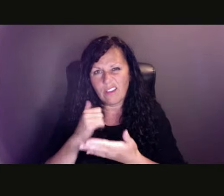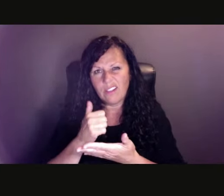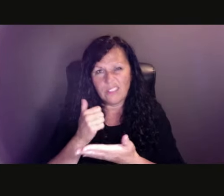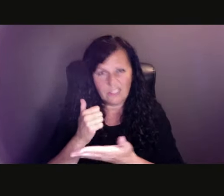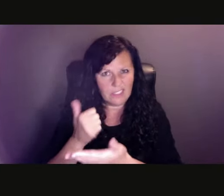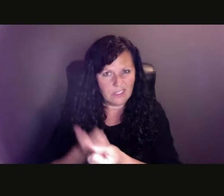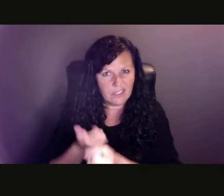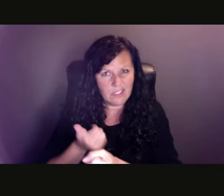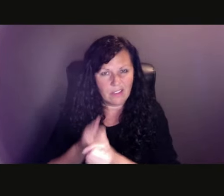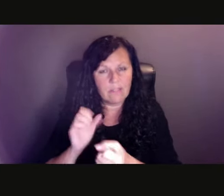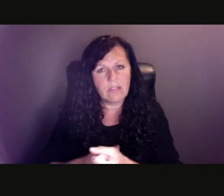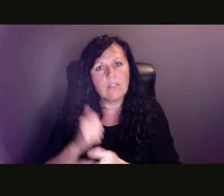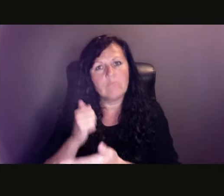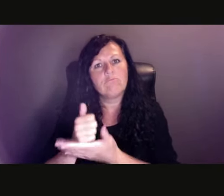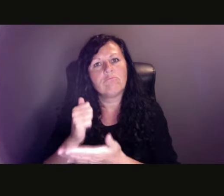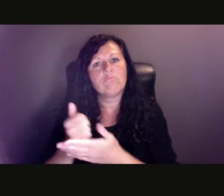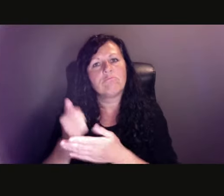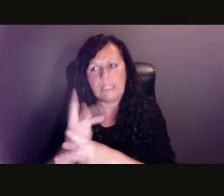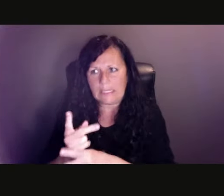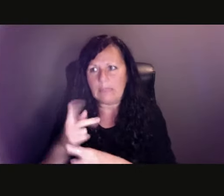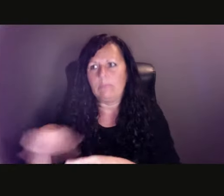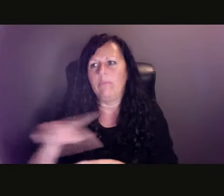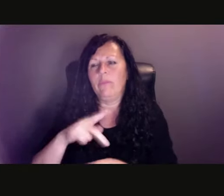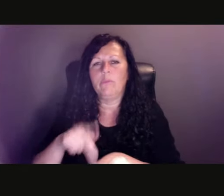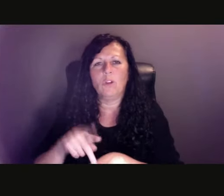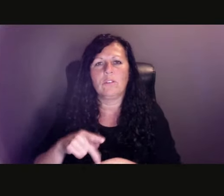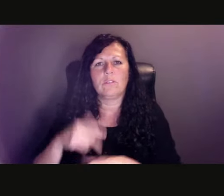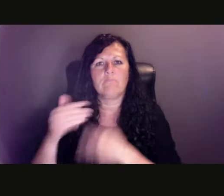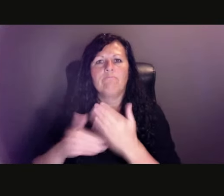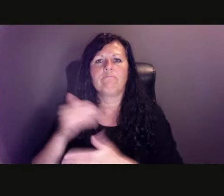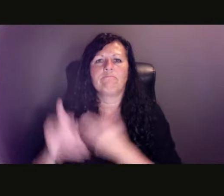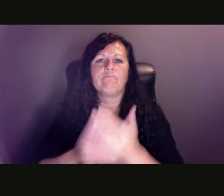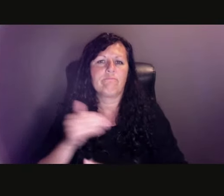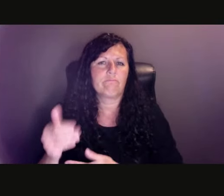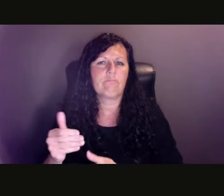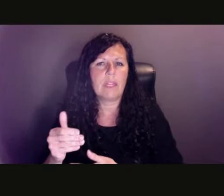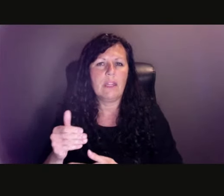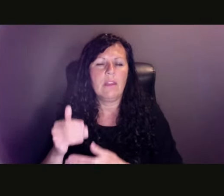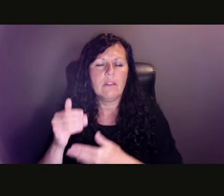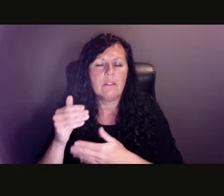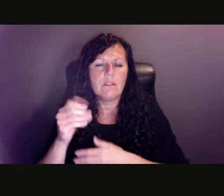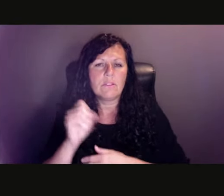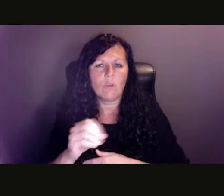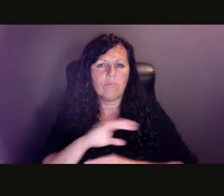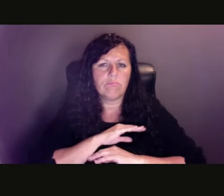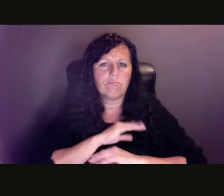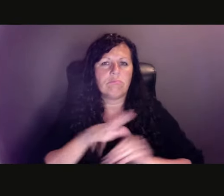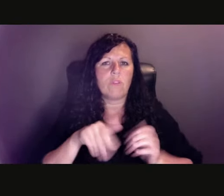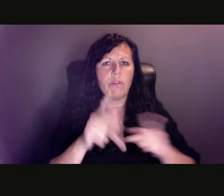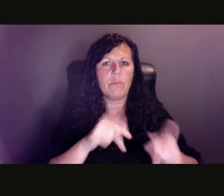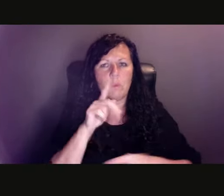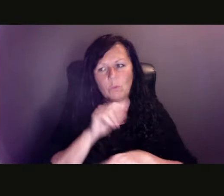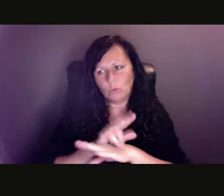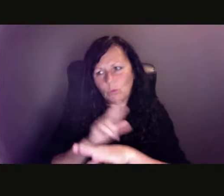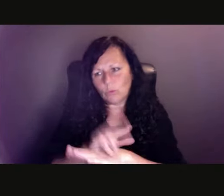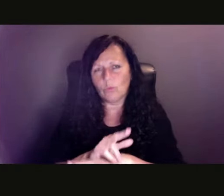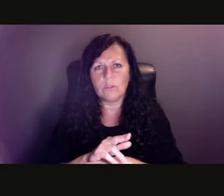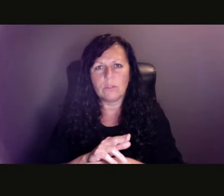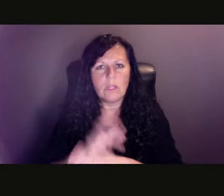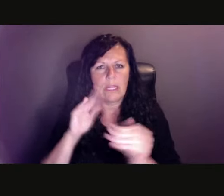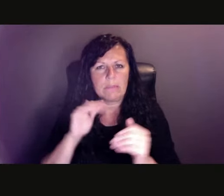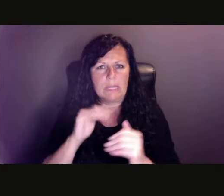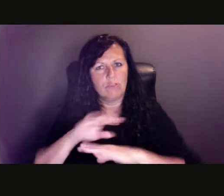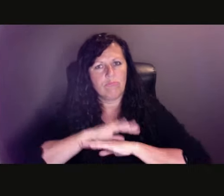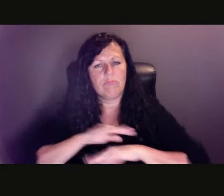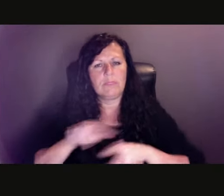us in keeping our parks in the condition that our residents have come to expect. So, but I'm not going to go line by